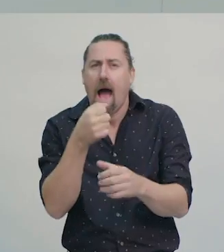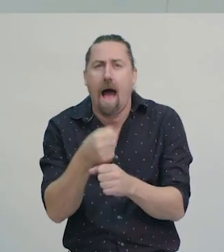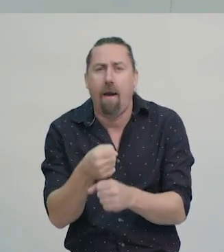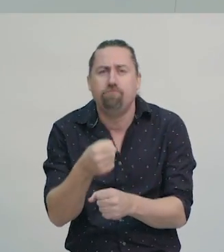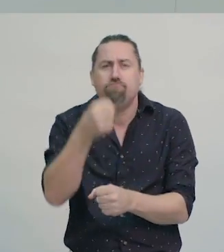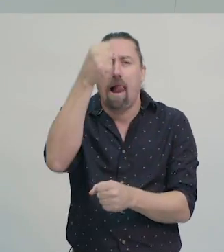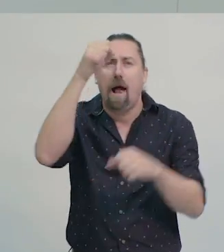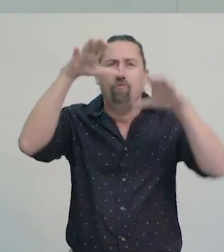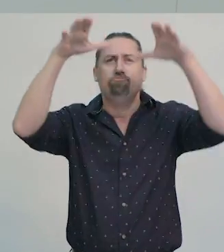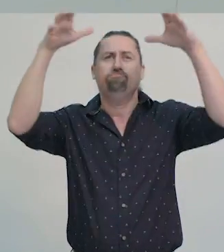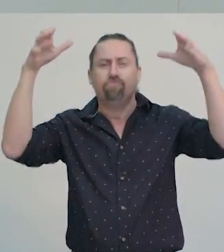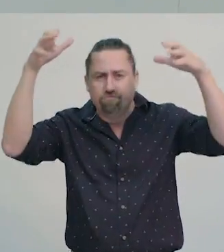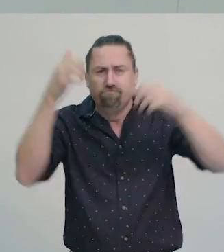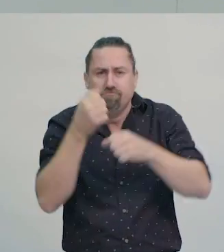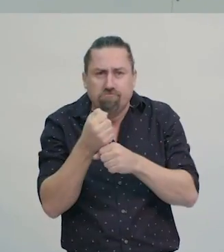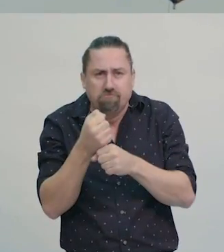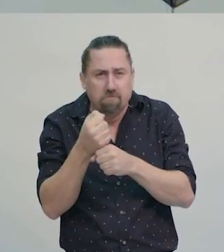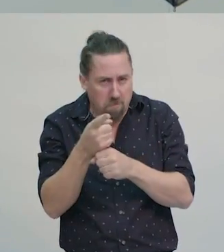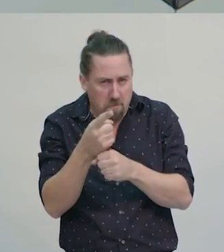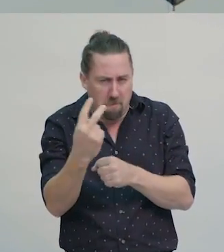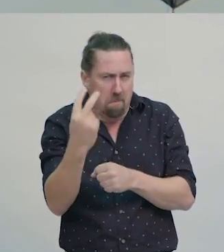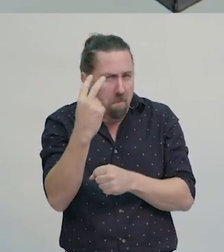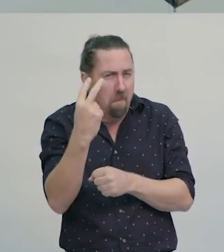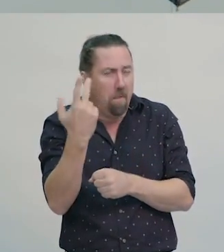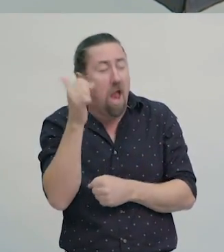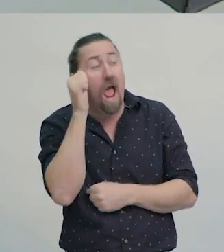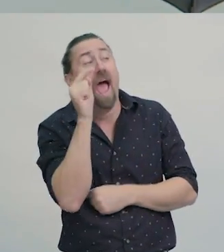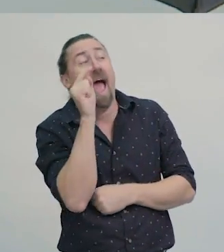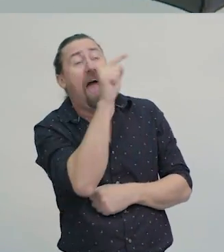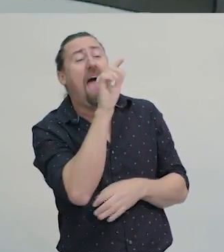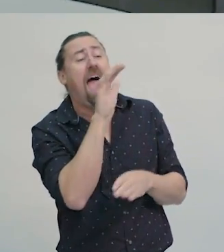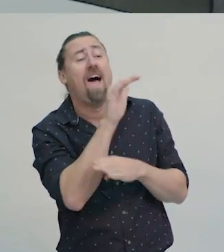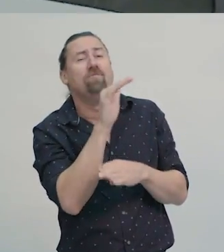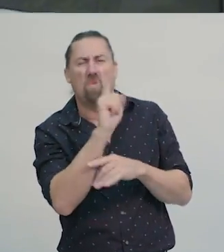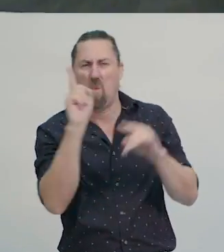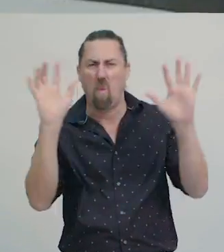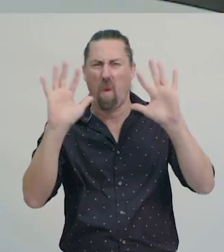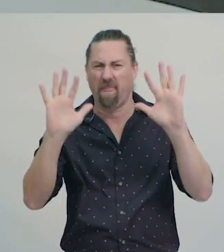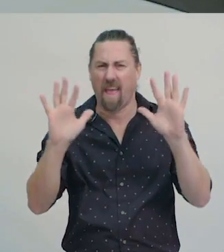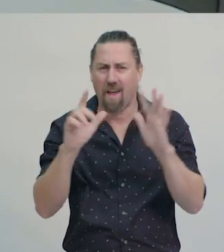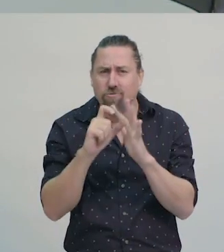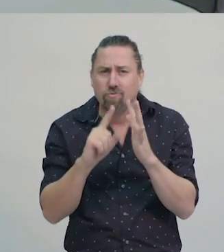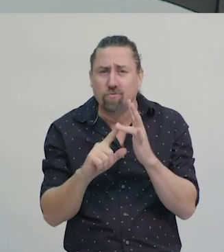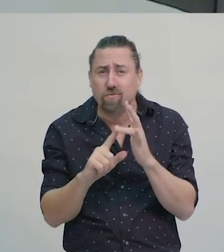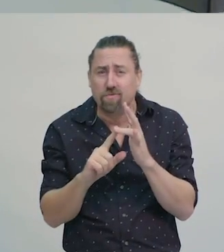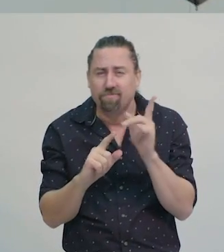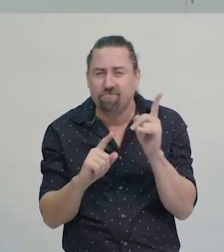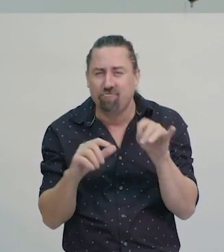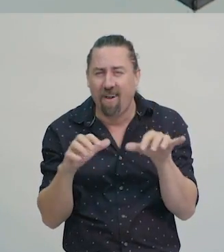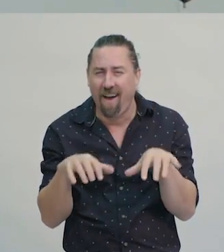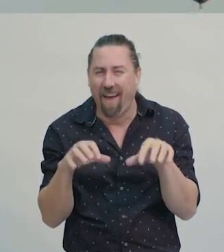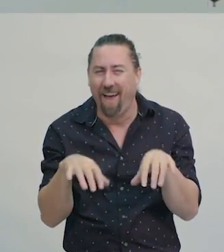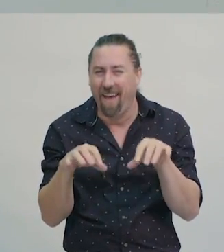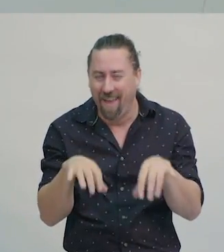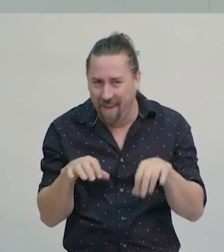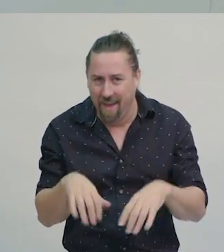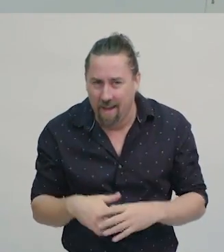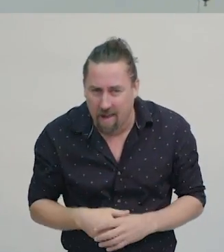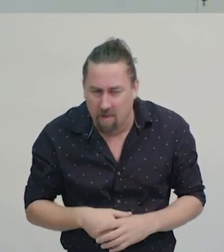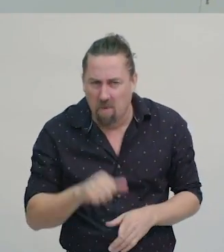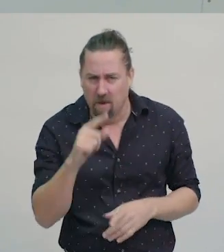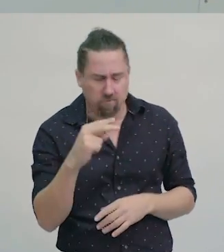When I sprang out of bed this morning, I had to decide what I was going to wear. I knew that I was going to be indoors, so I probably wouldn't need a hat.